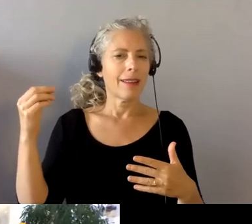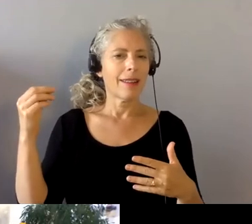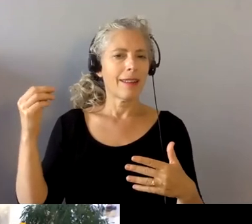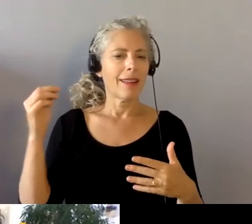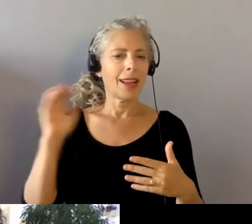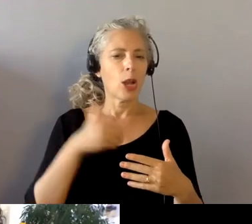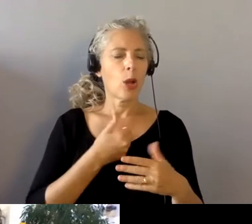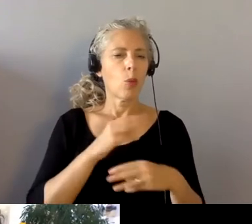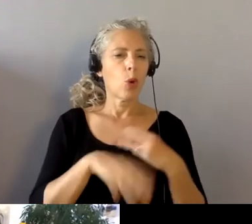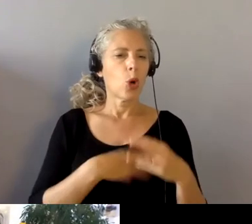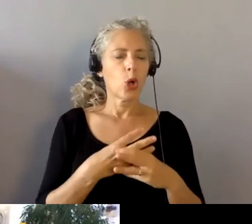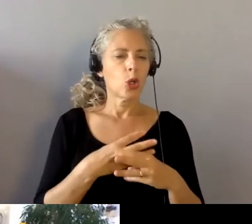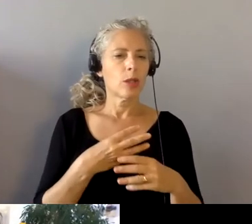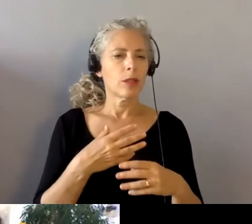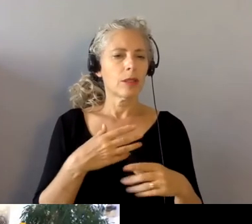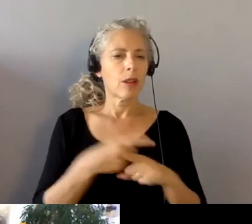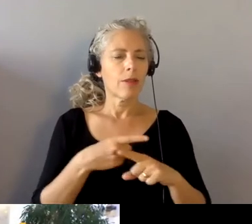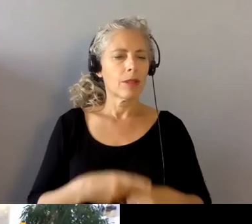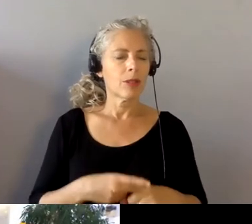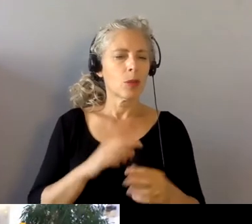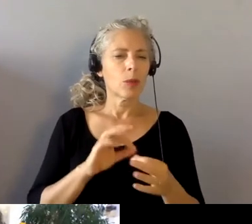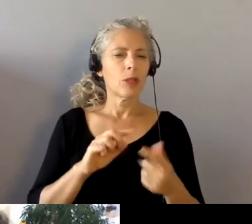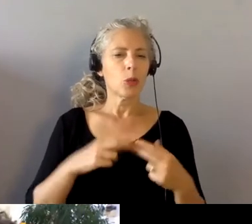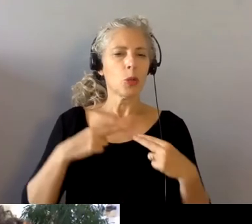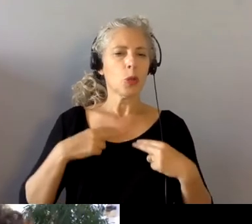our world thinking around that, around the kind of